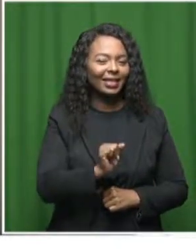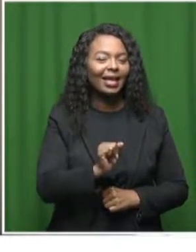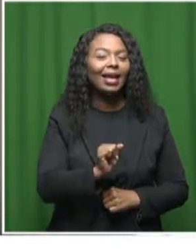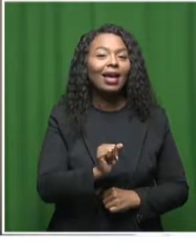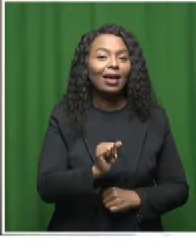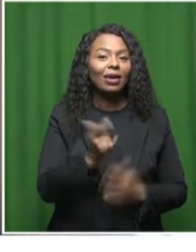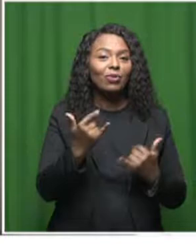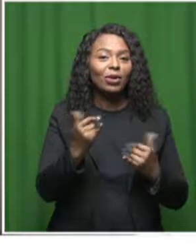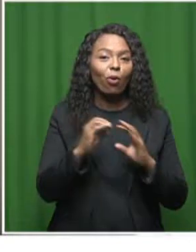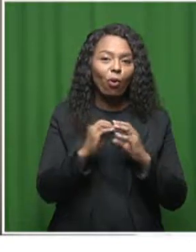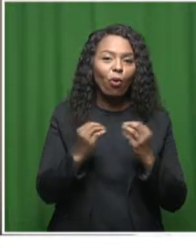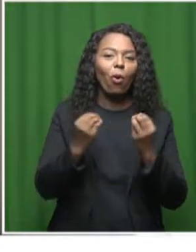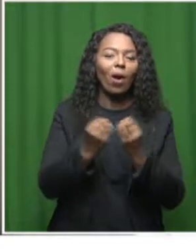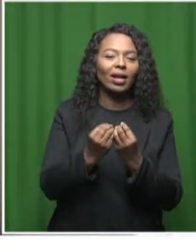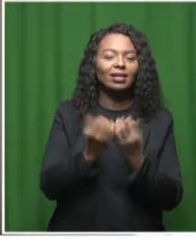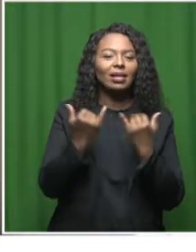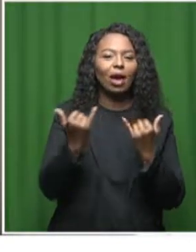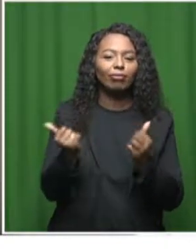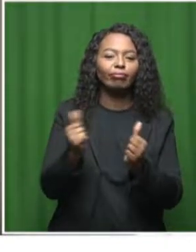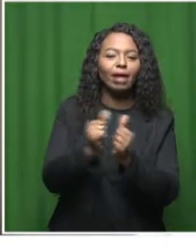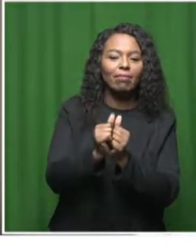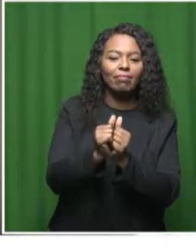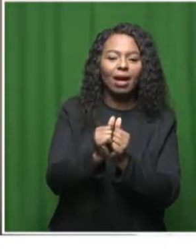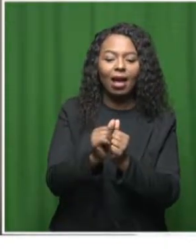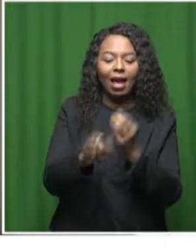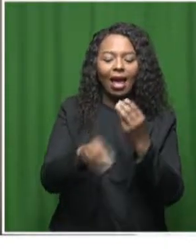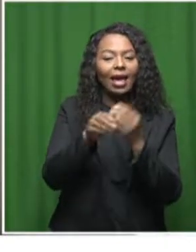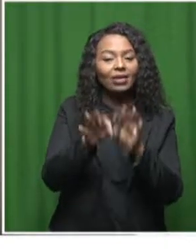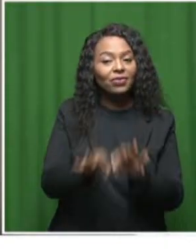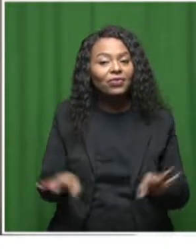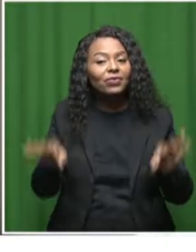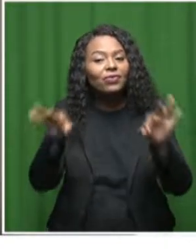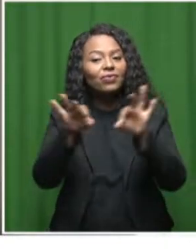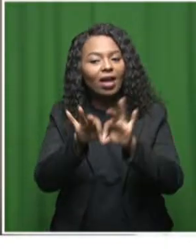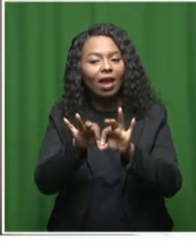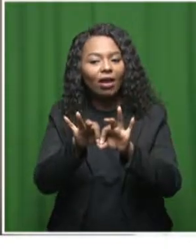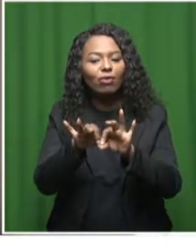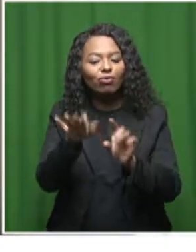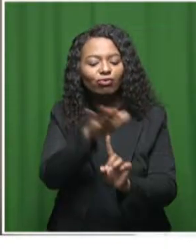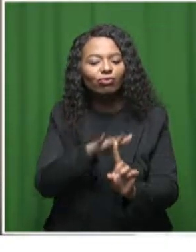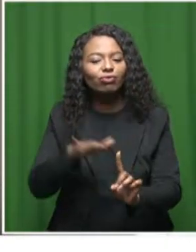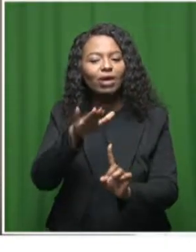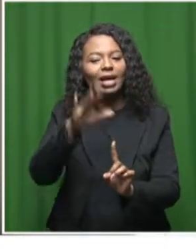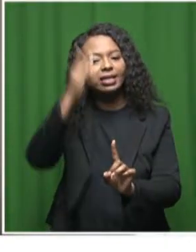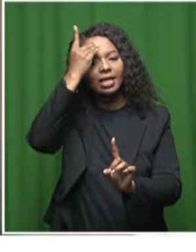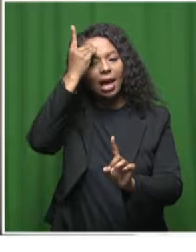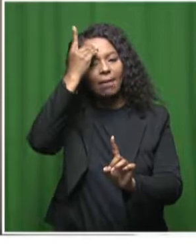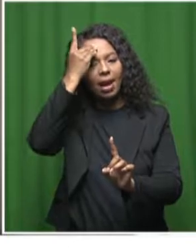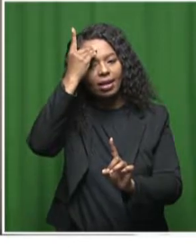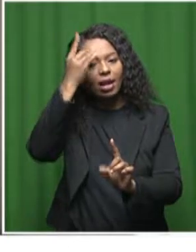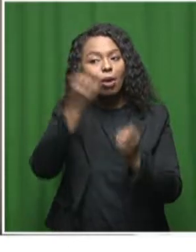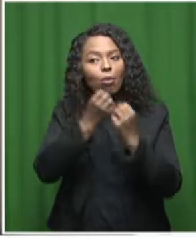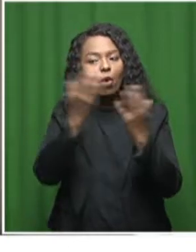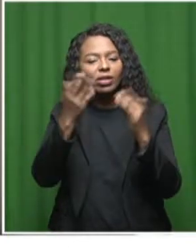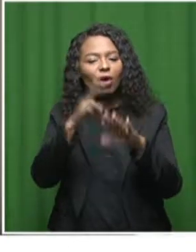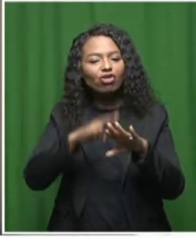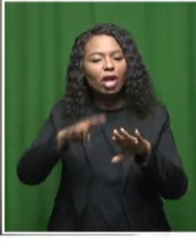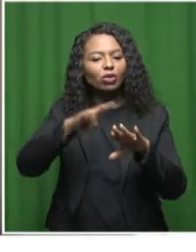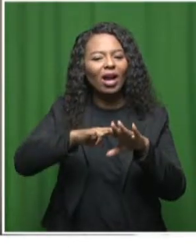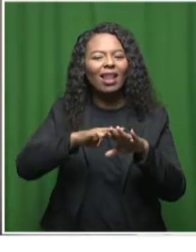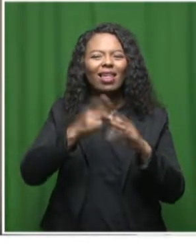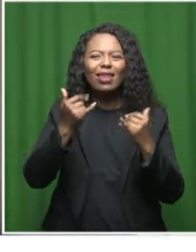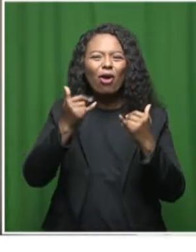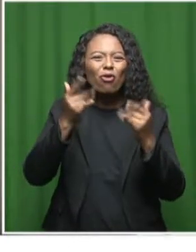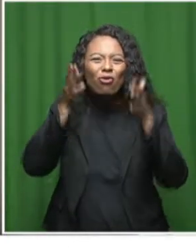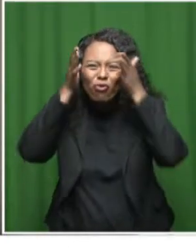we're quite, concerned with adding value to the natural habitat around Durban. And what a lot of people don't realise that if you move away from the beach and